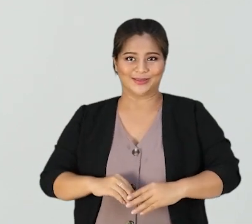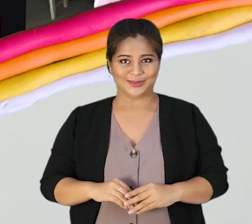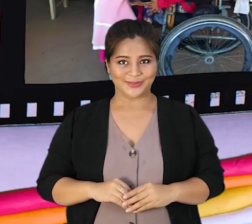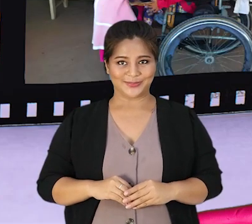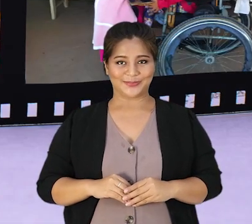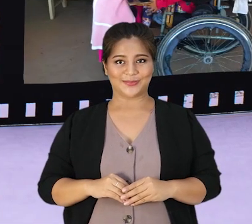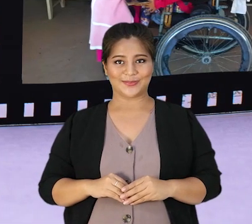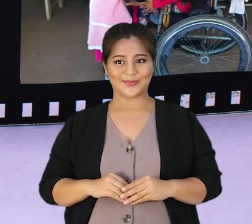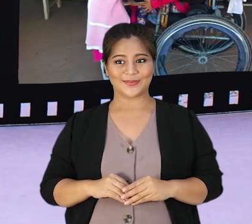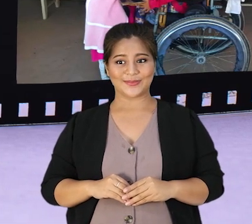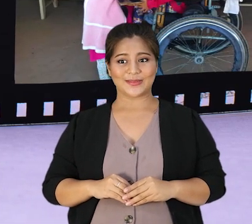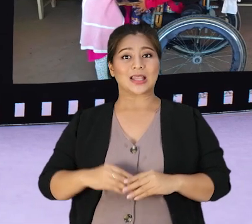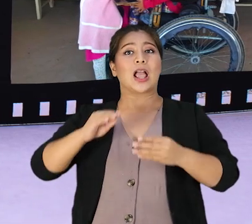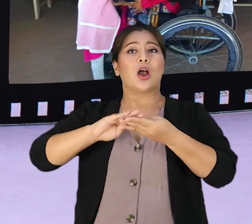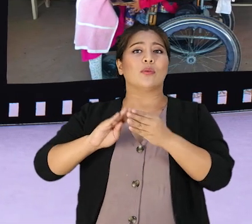as before.